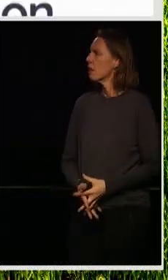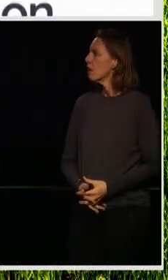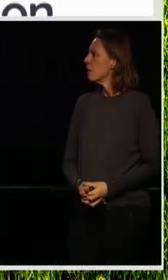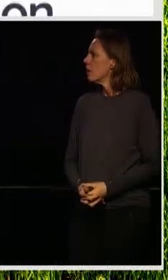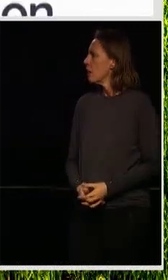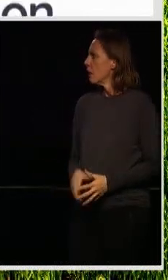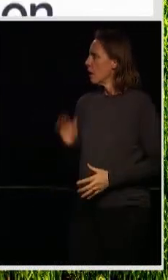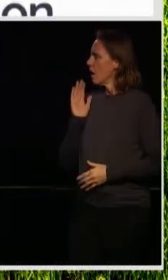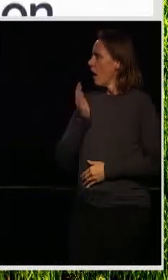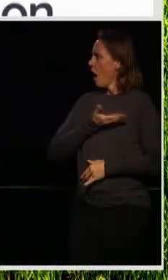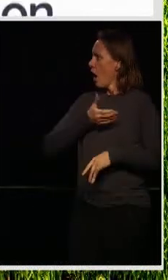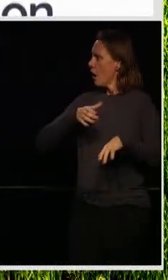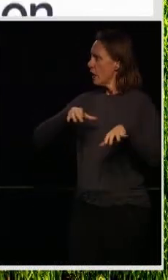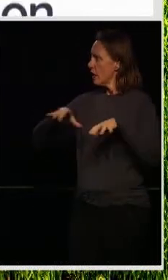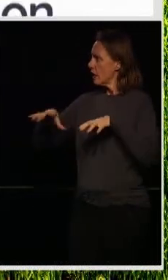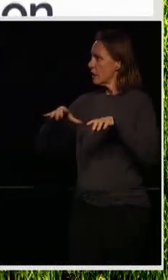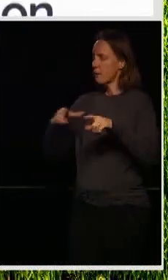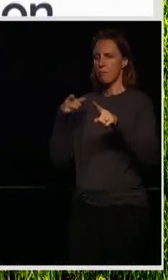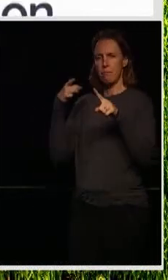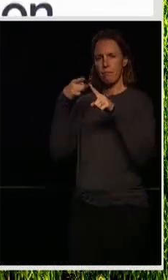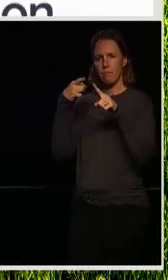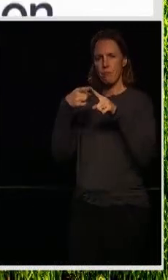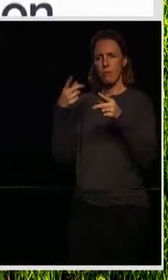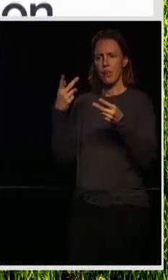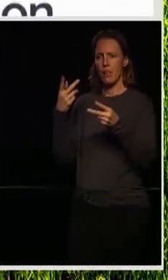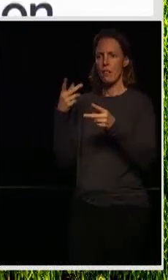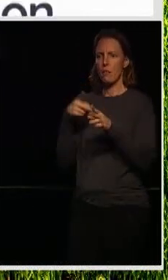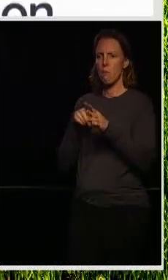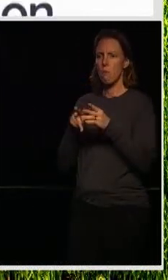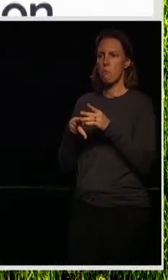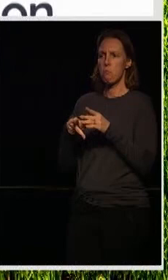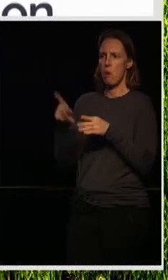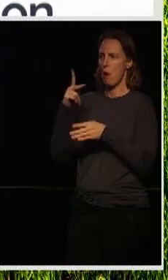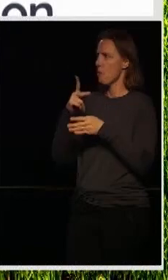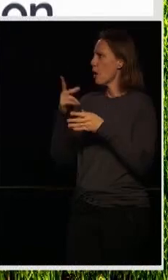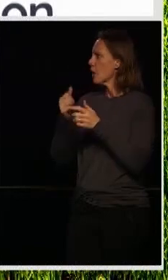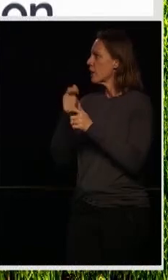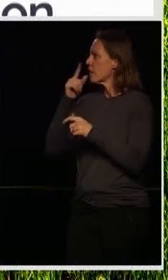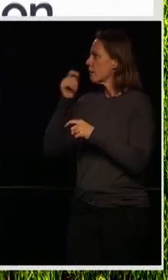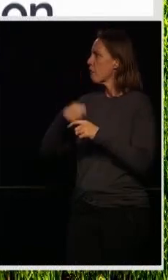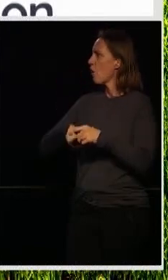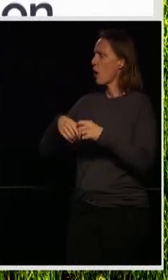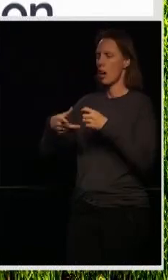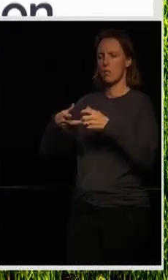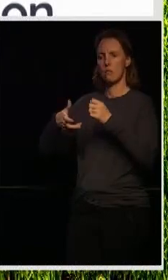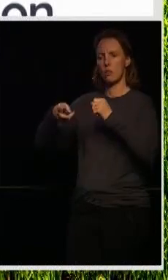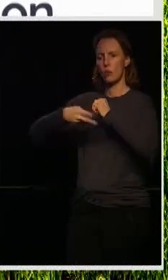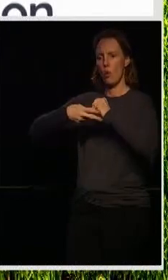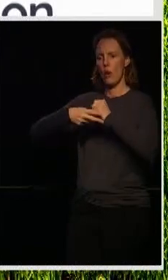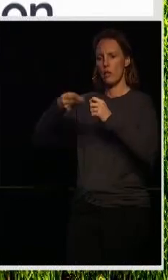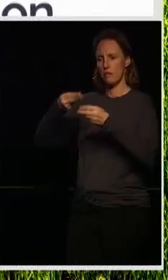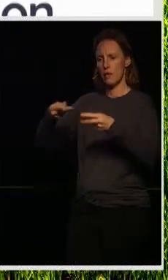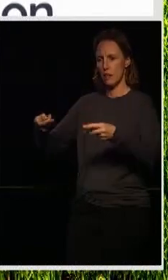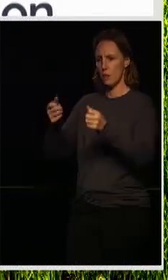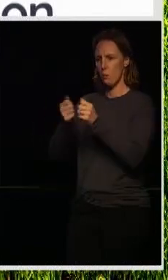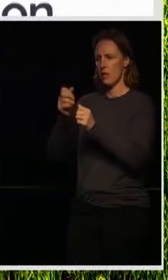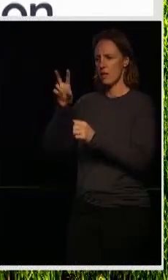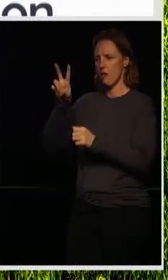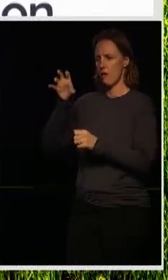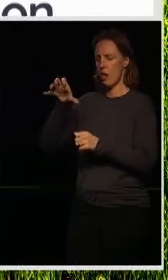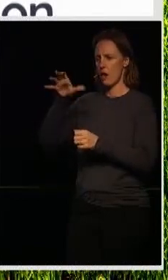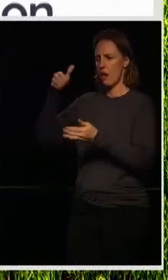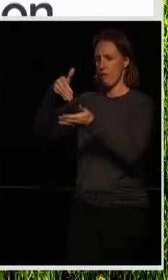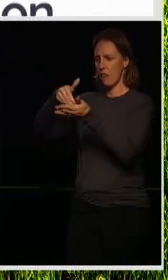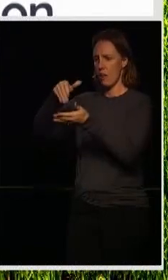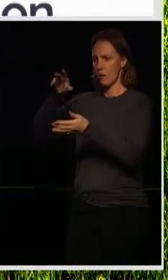Our activities have so far been targeted primarily at centralized storage facilities with 700,000 tons of